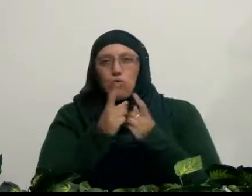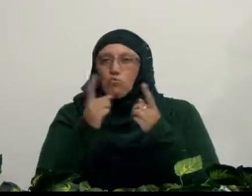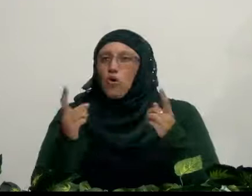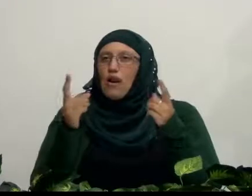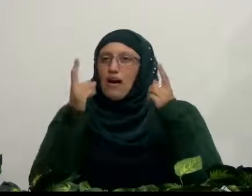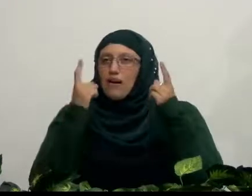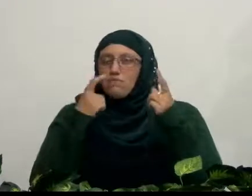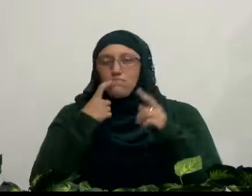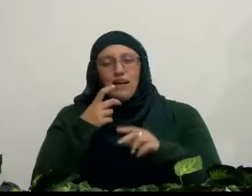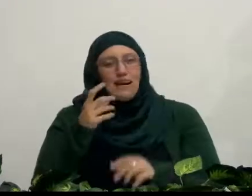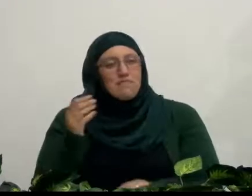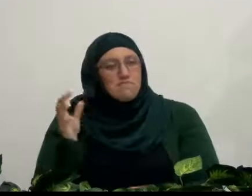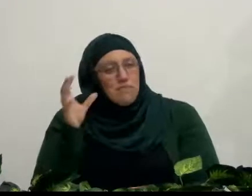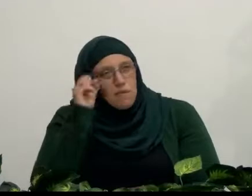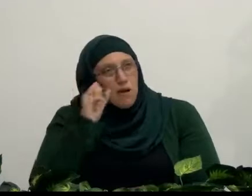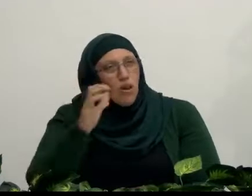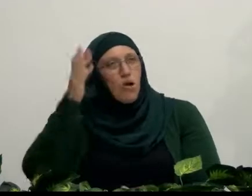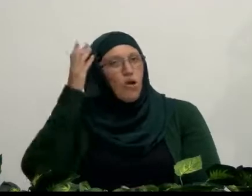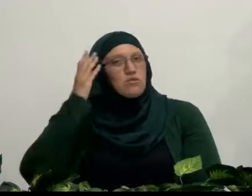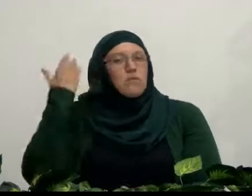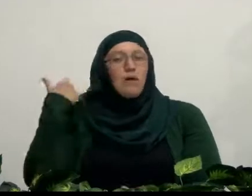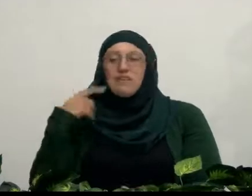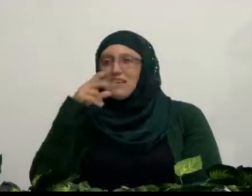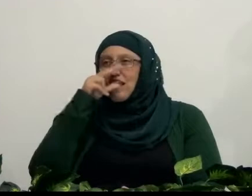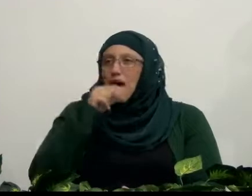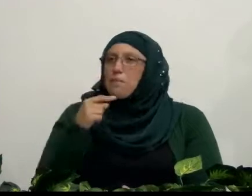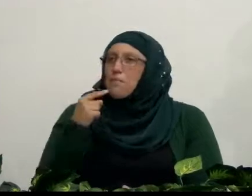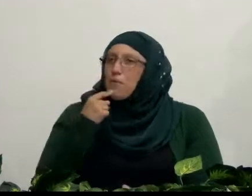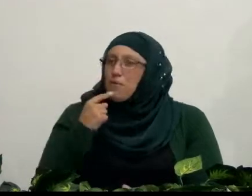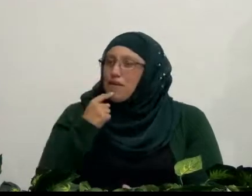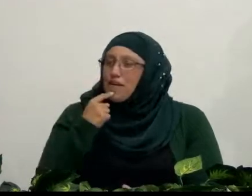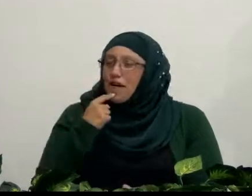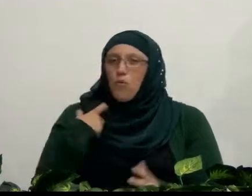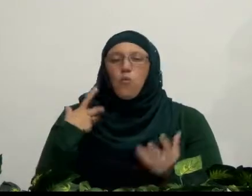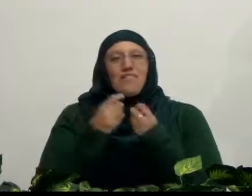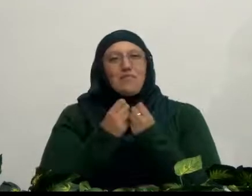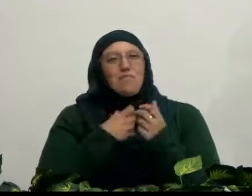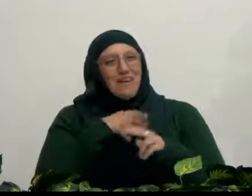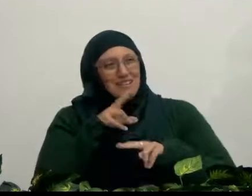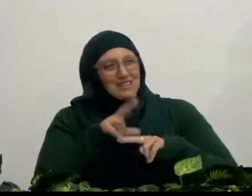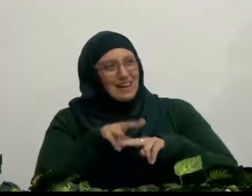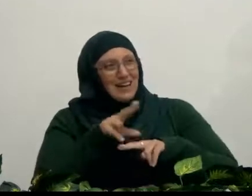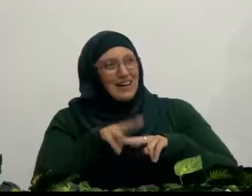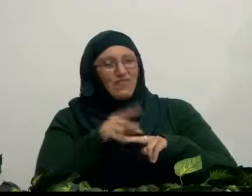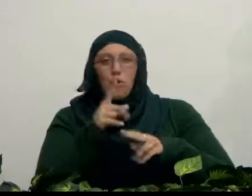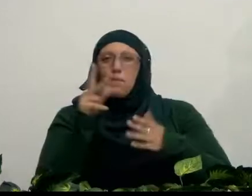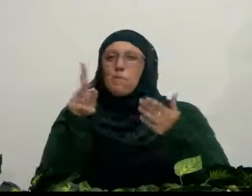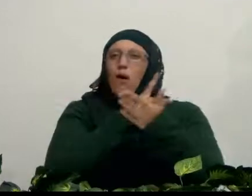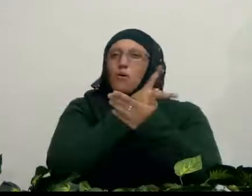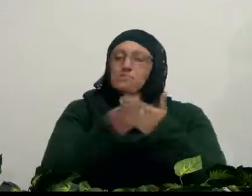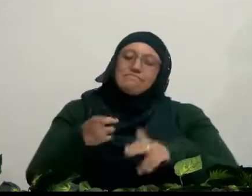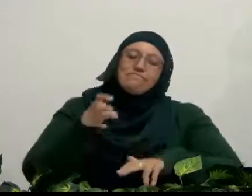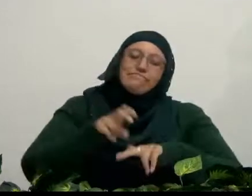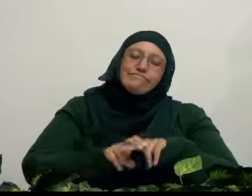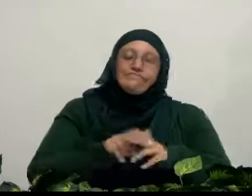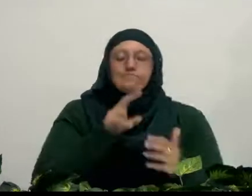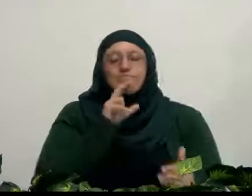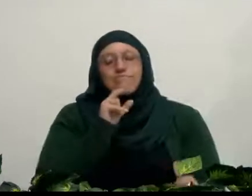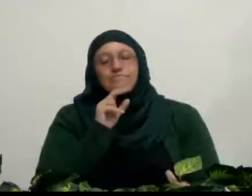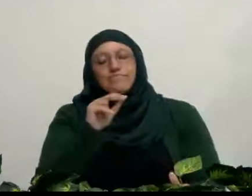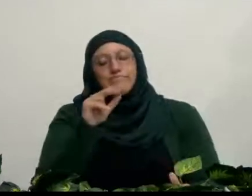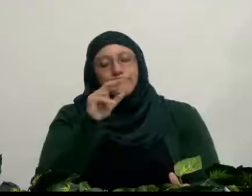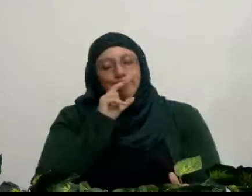soul. I remember I was a kid and taken with my dad, and a poet, a reciter, was reciting over from